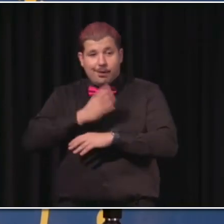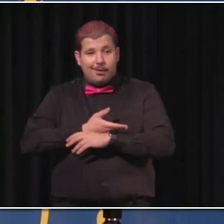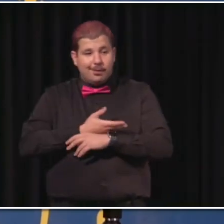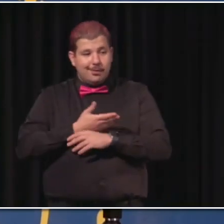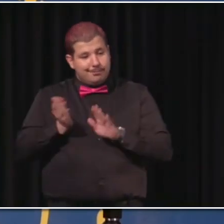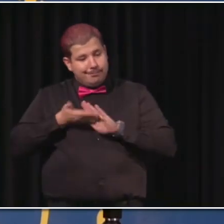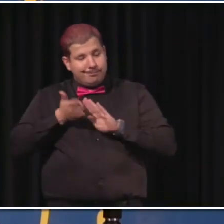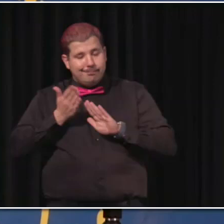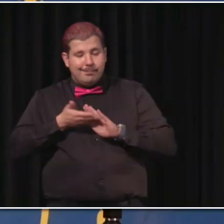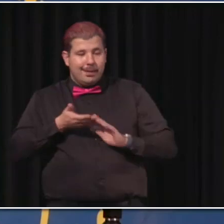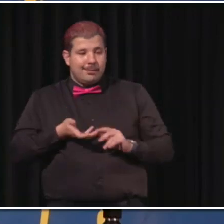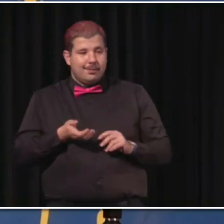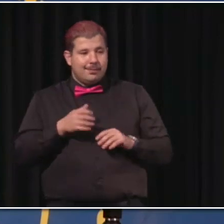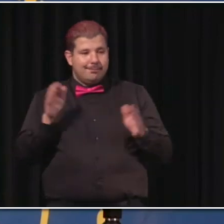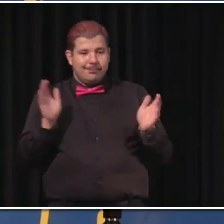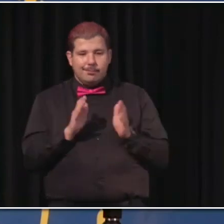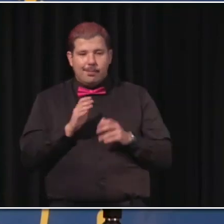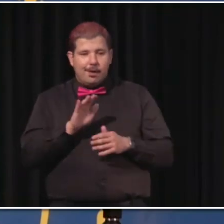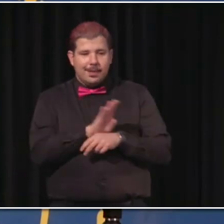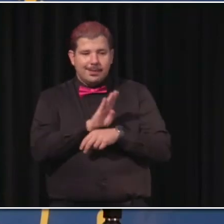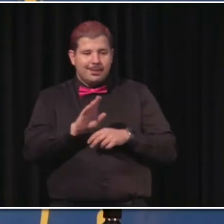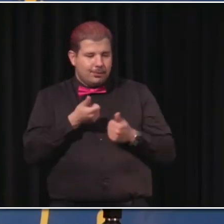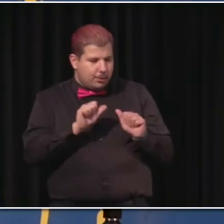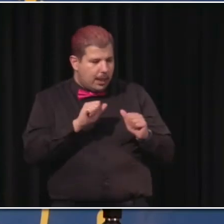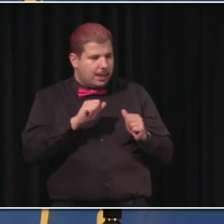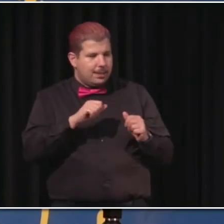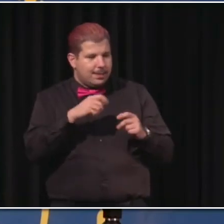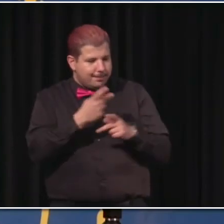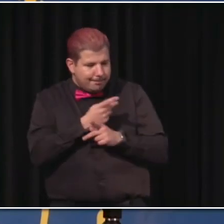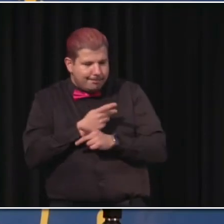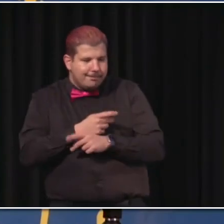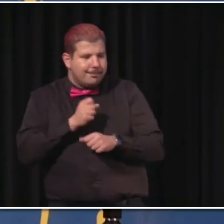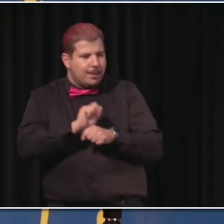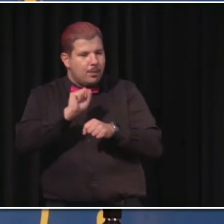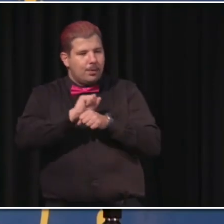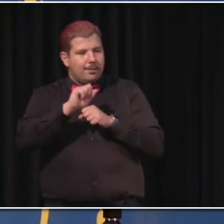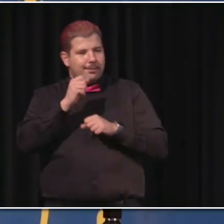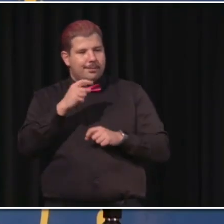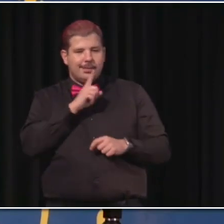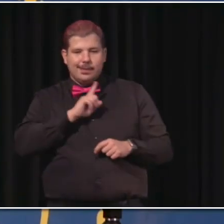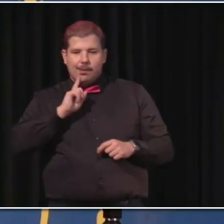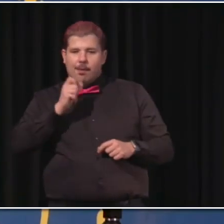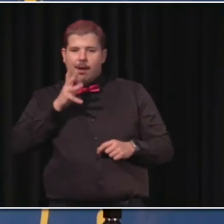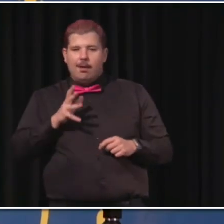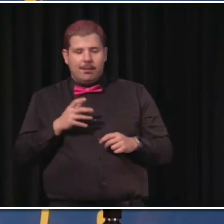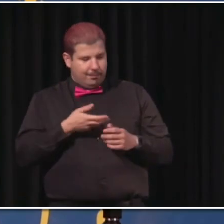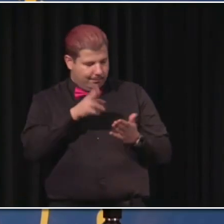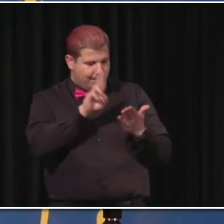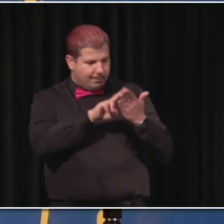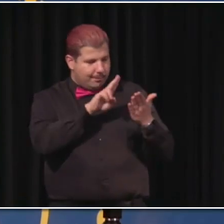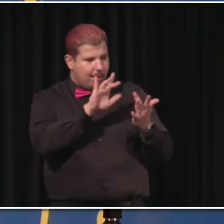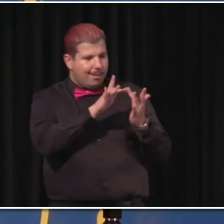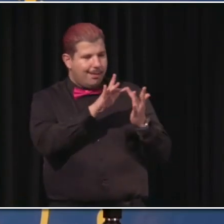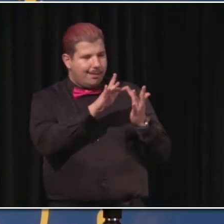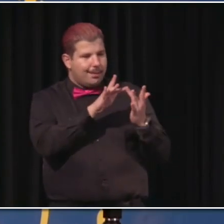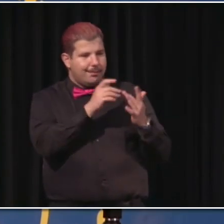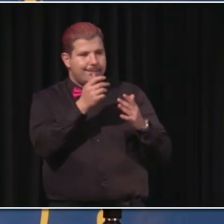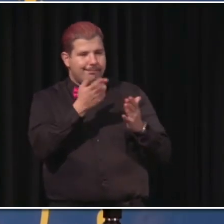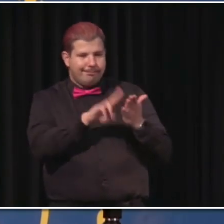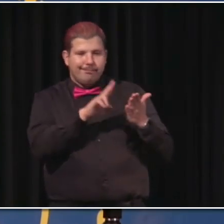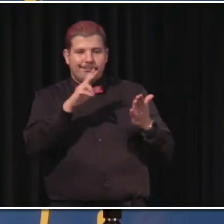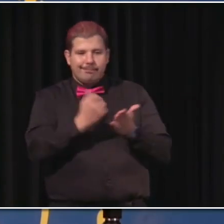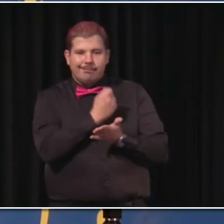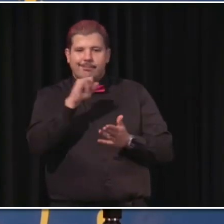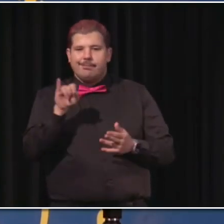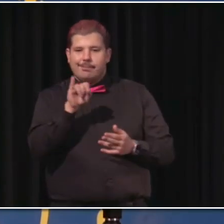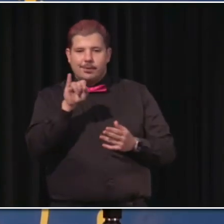small business and trying to make it work as a single mom. I went online to sign up for coverage under the Affordable Care Act, but